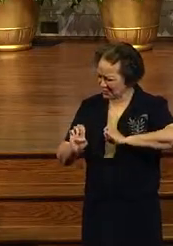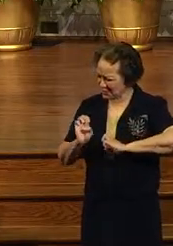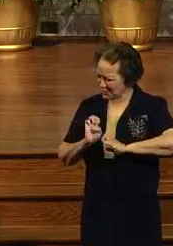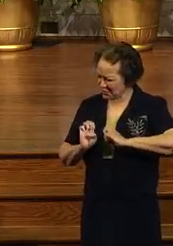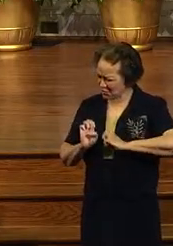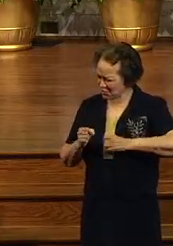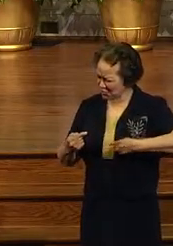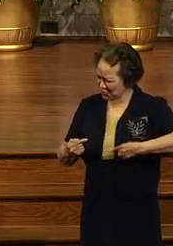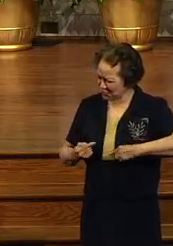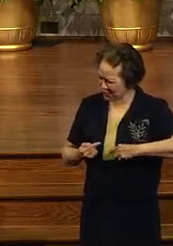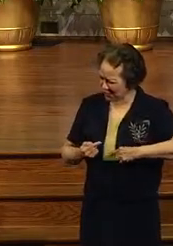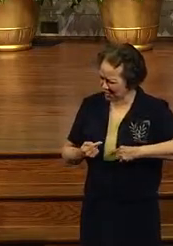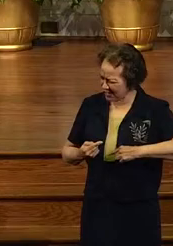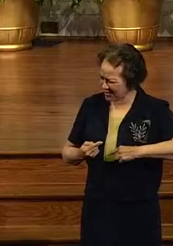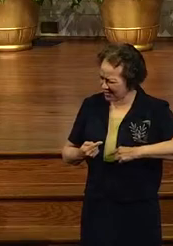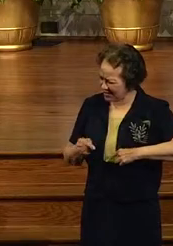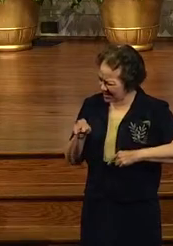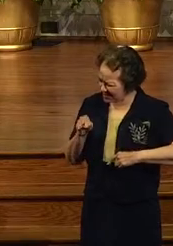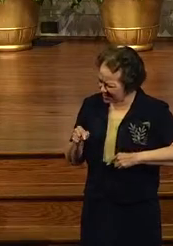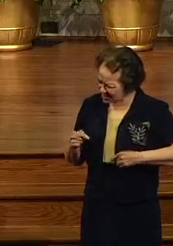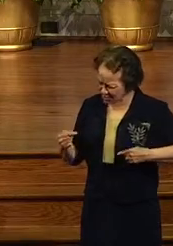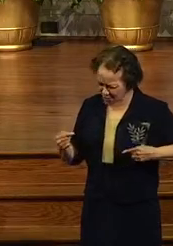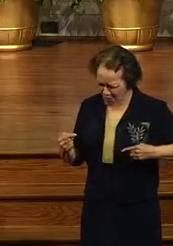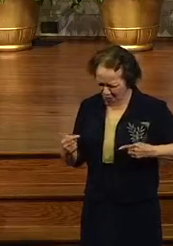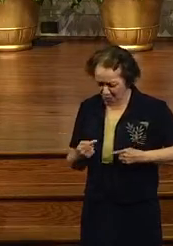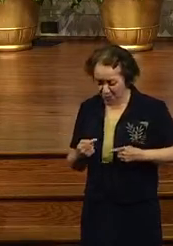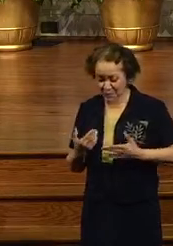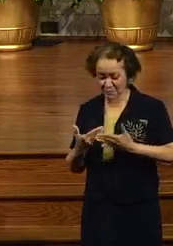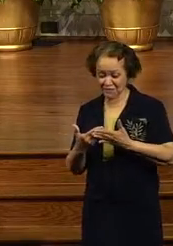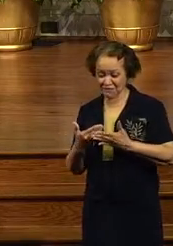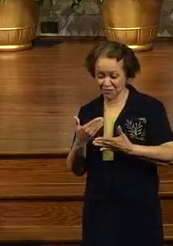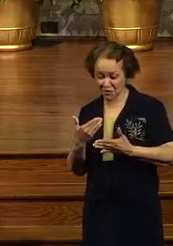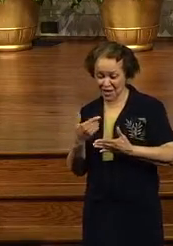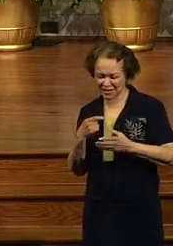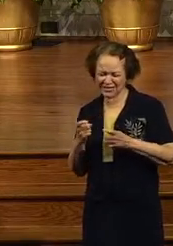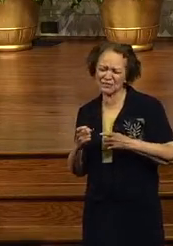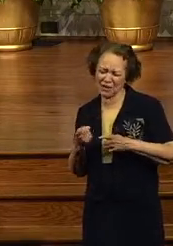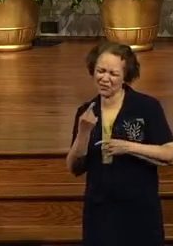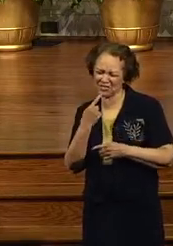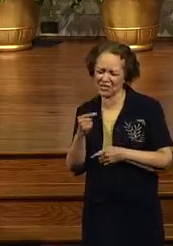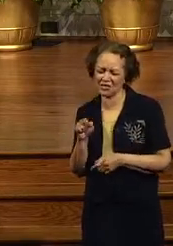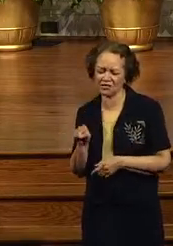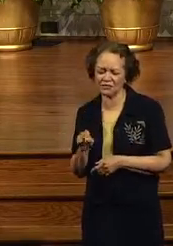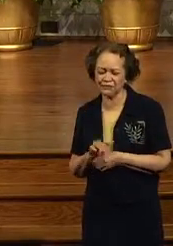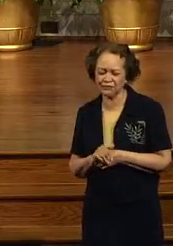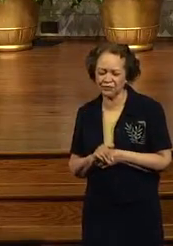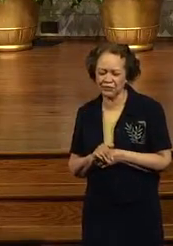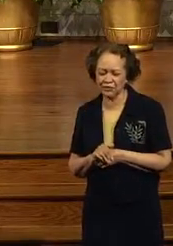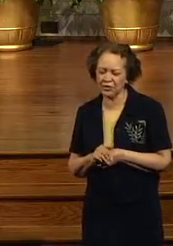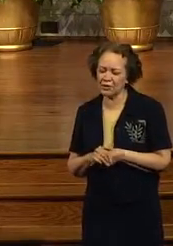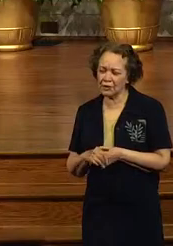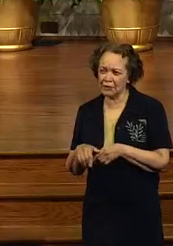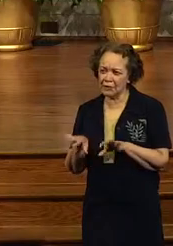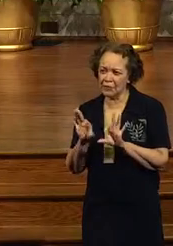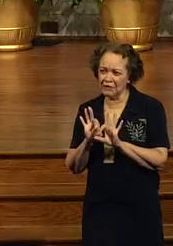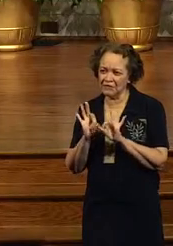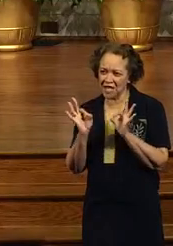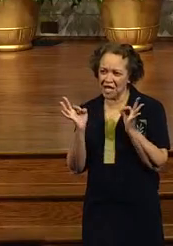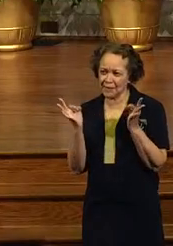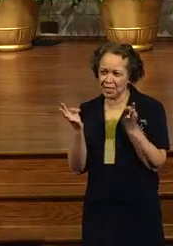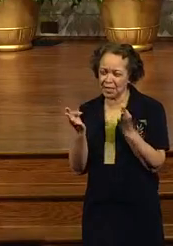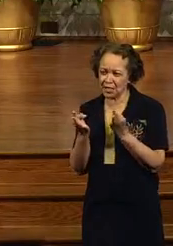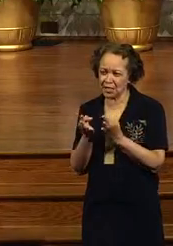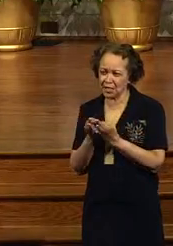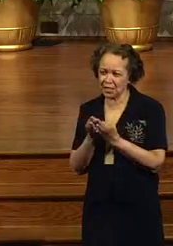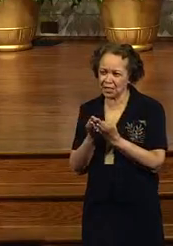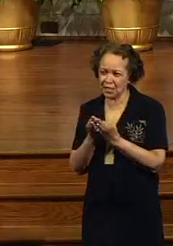How do you deal with this hurt? But before I deal with that, let me just say this. The family unit.